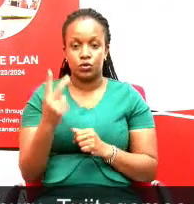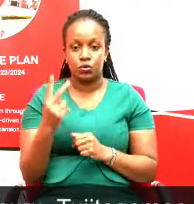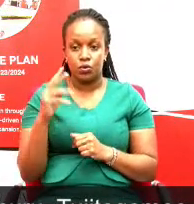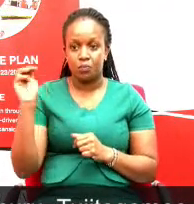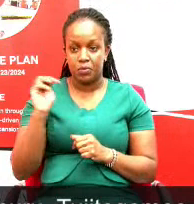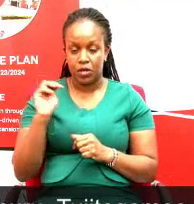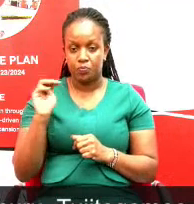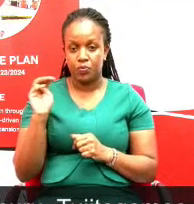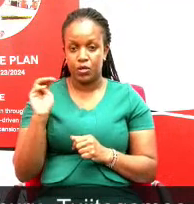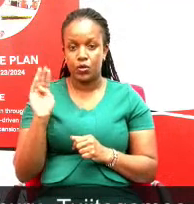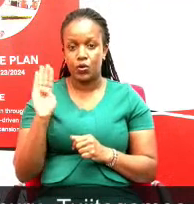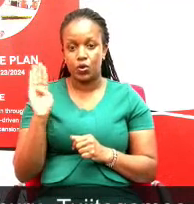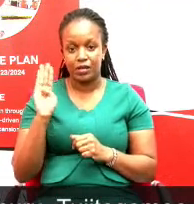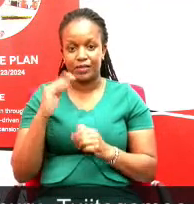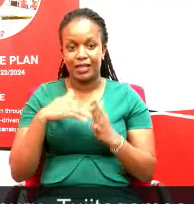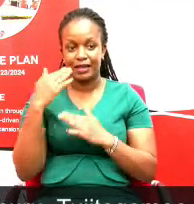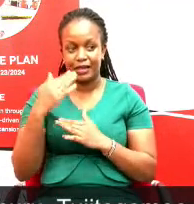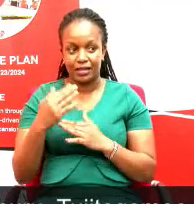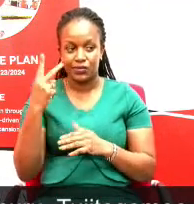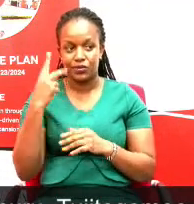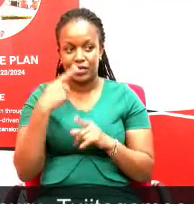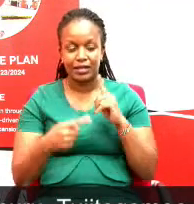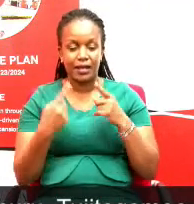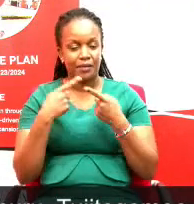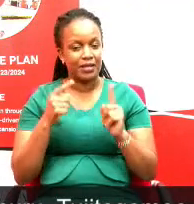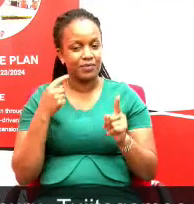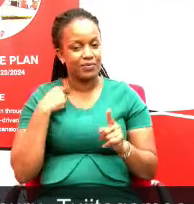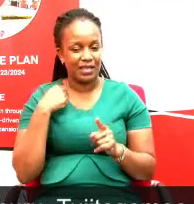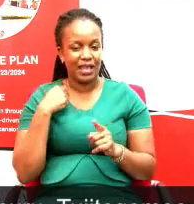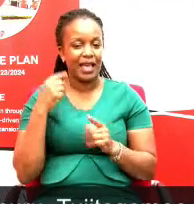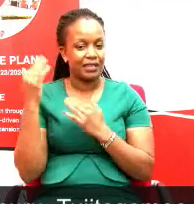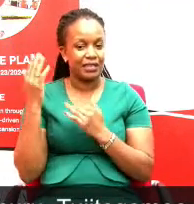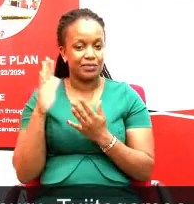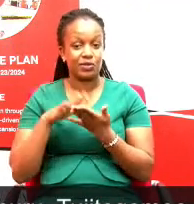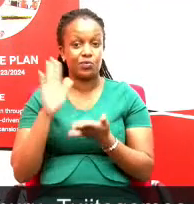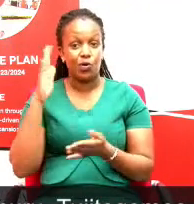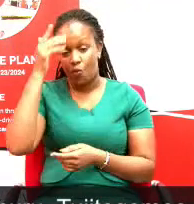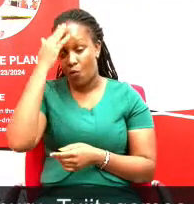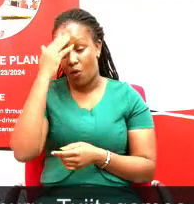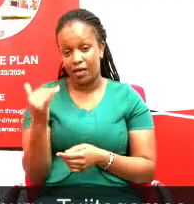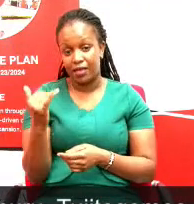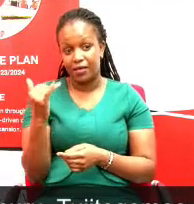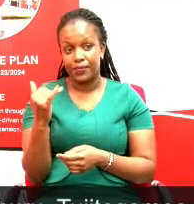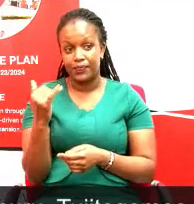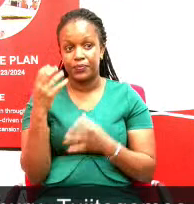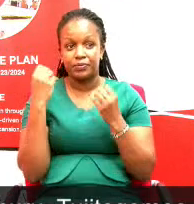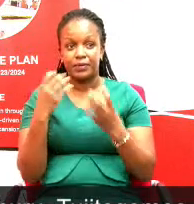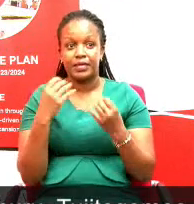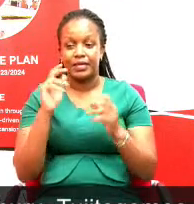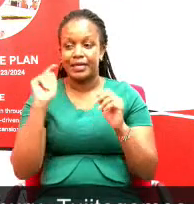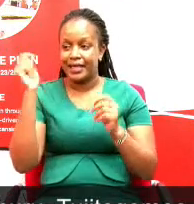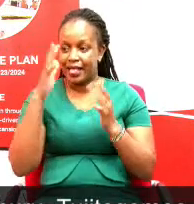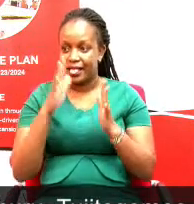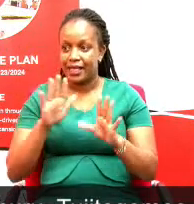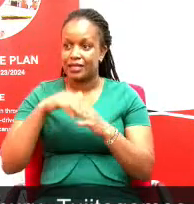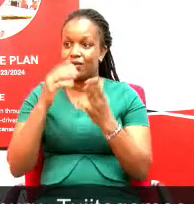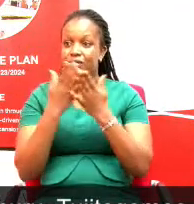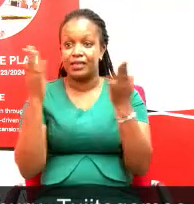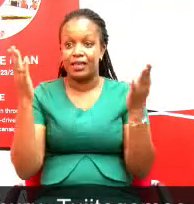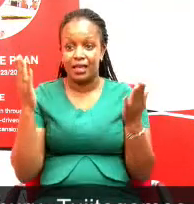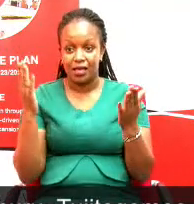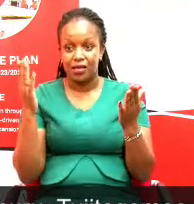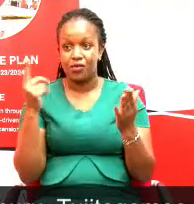years. But my assumption actually should be more, because there are many Kenyans out there, particularly in the